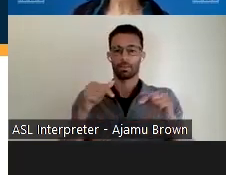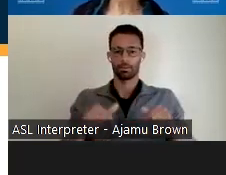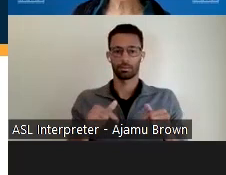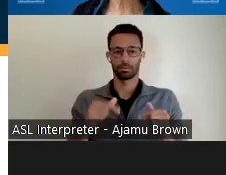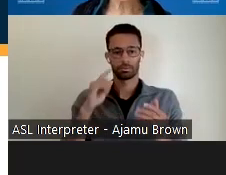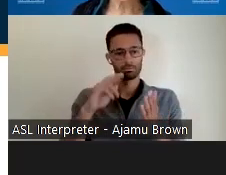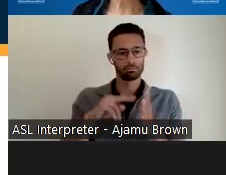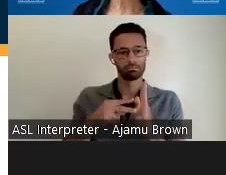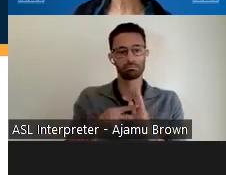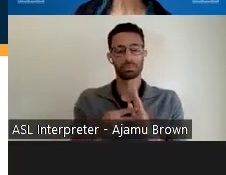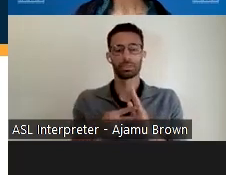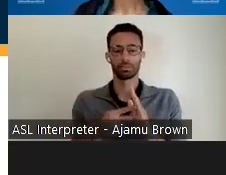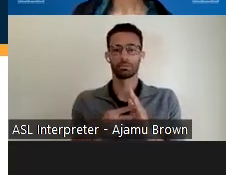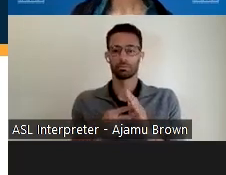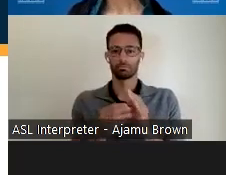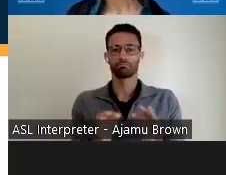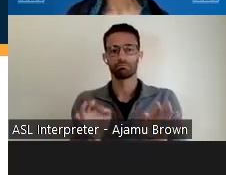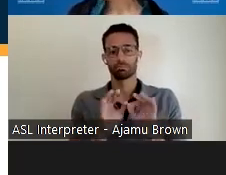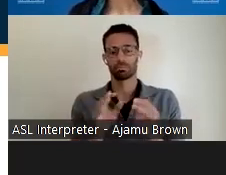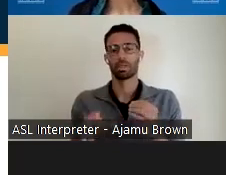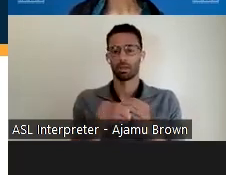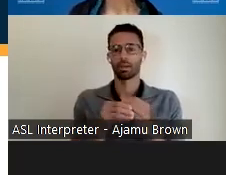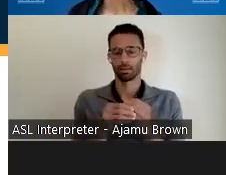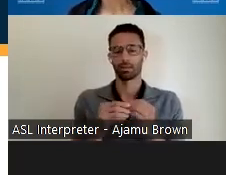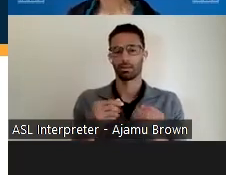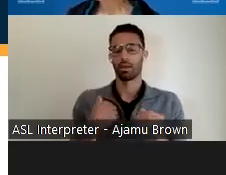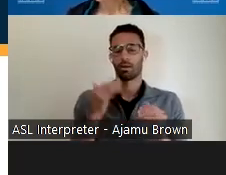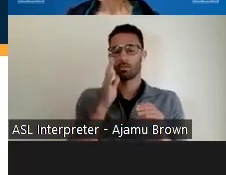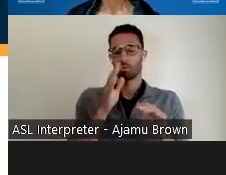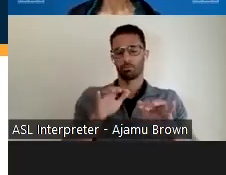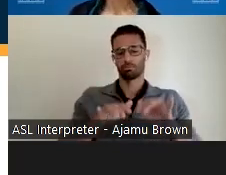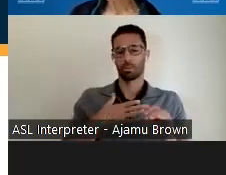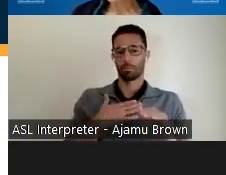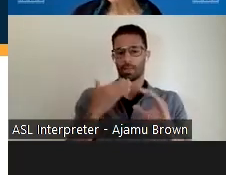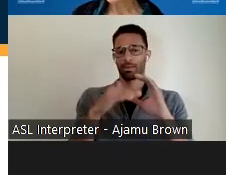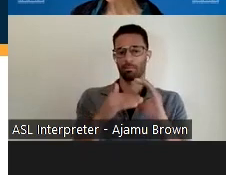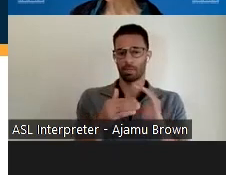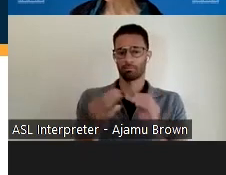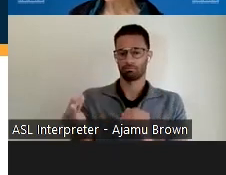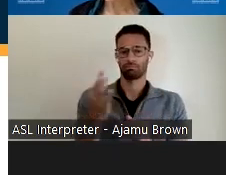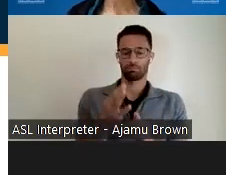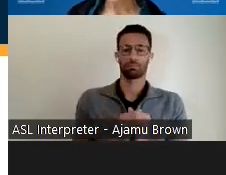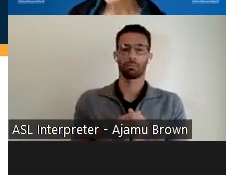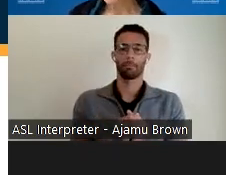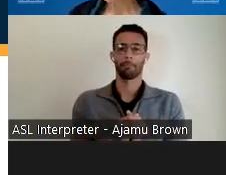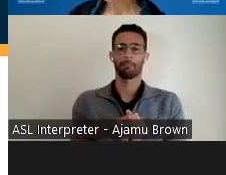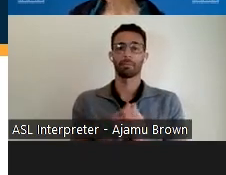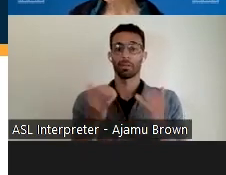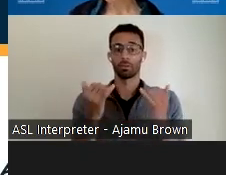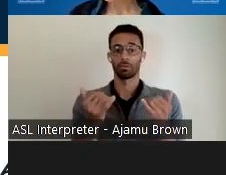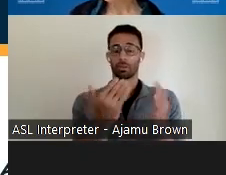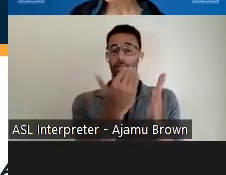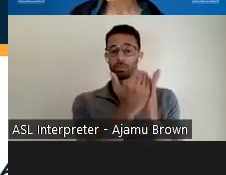free to email me. I will put my email in the chat shortly. So today's agenda is focused on